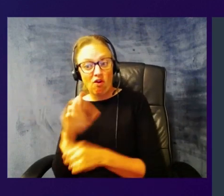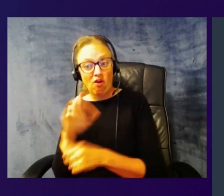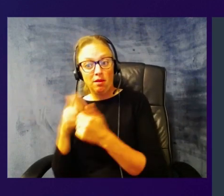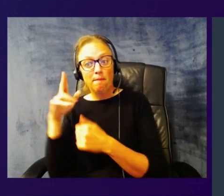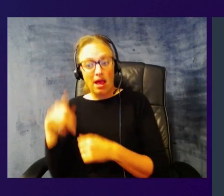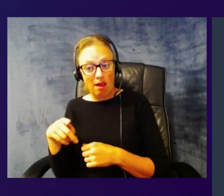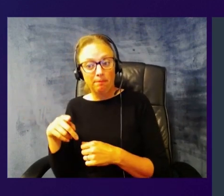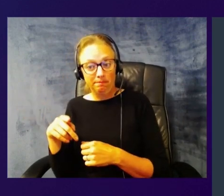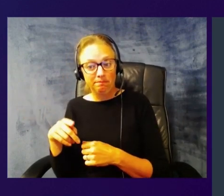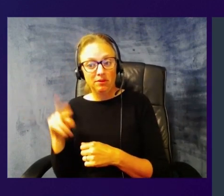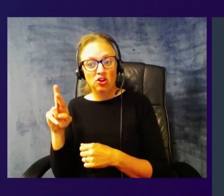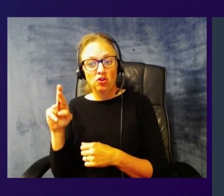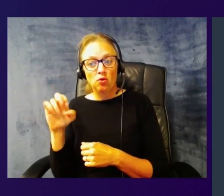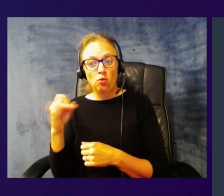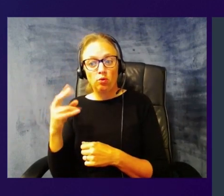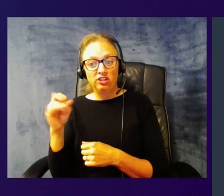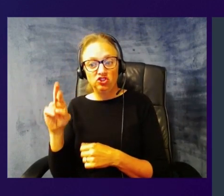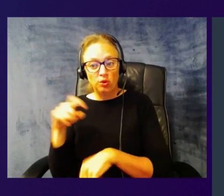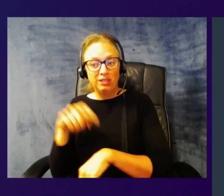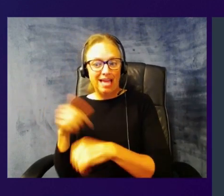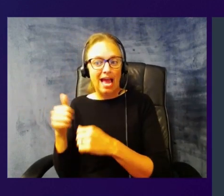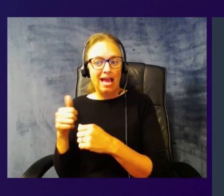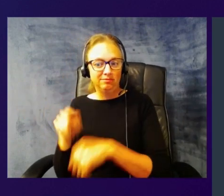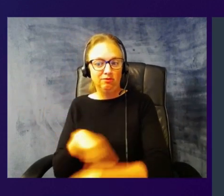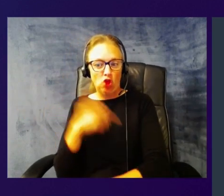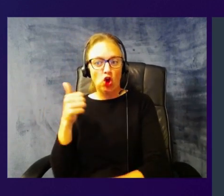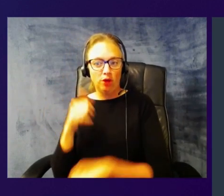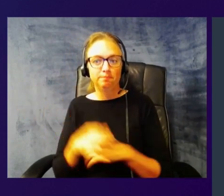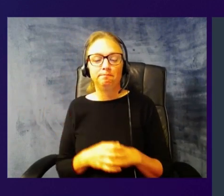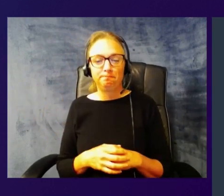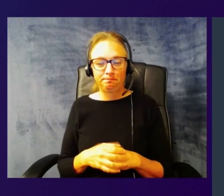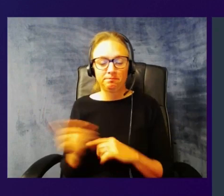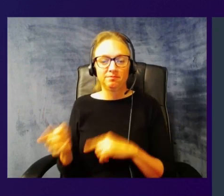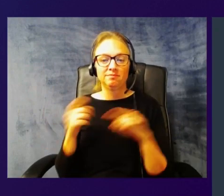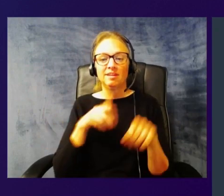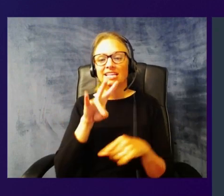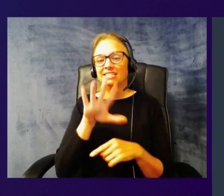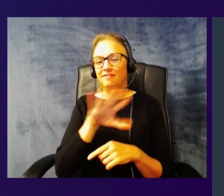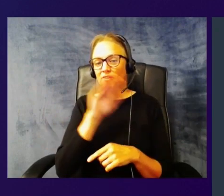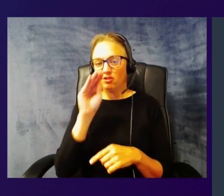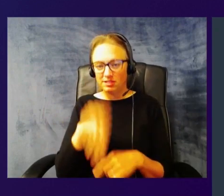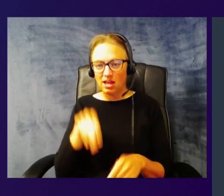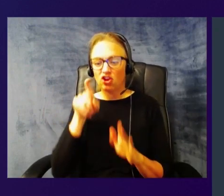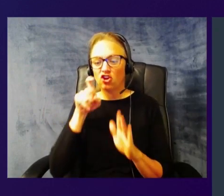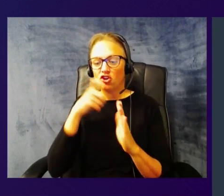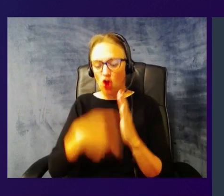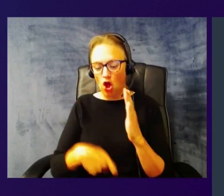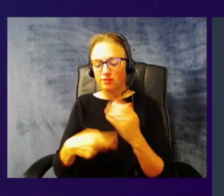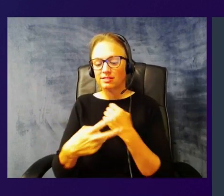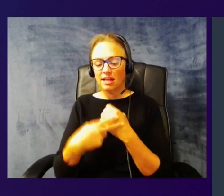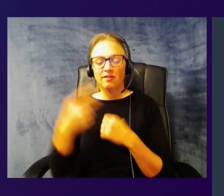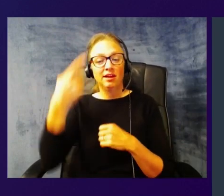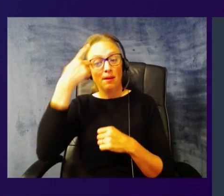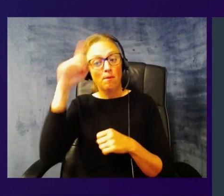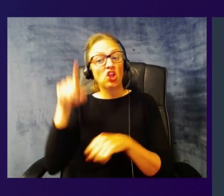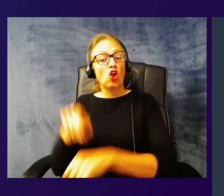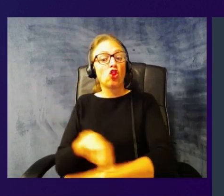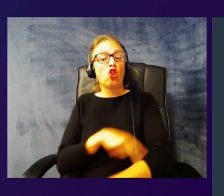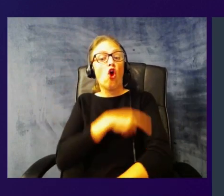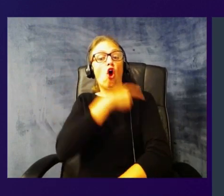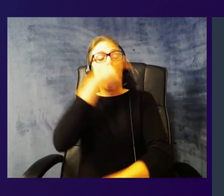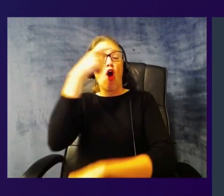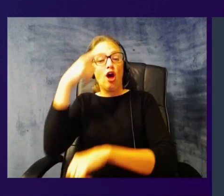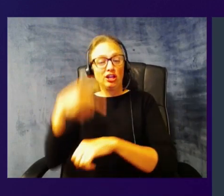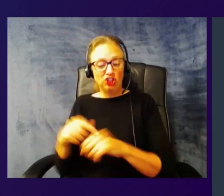longer. The archive tier provides up to a 75% cost savings, but it's designed for long-term, infrequently